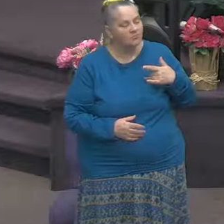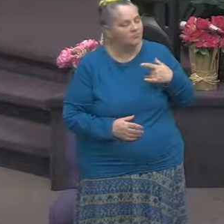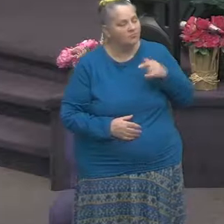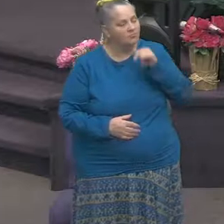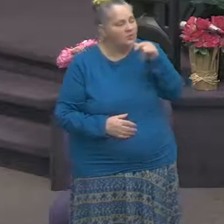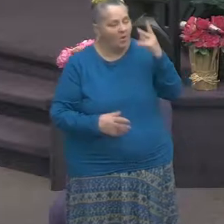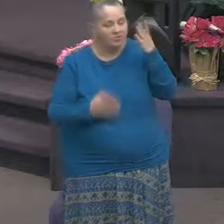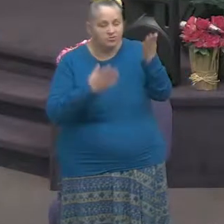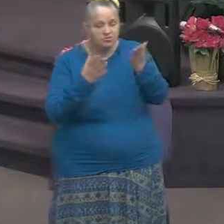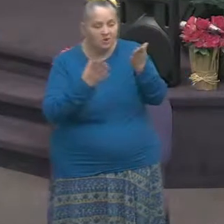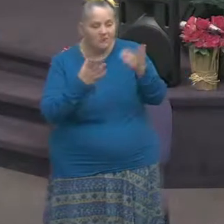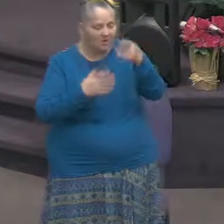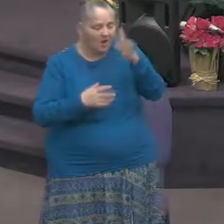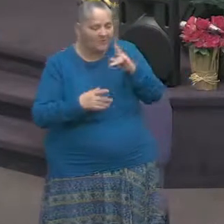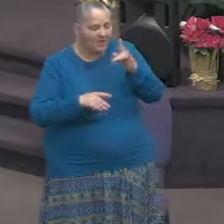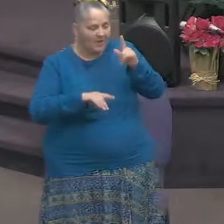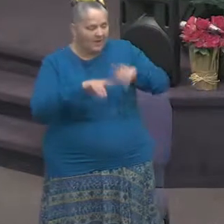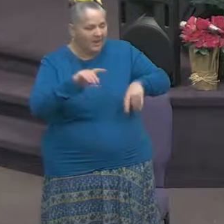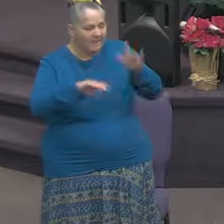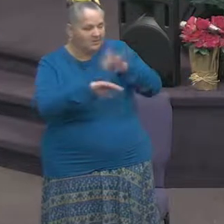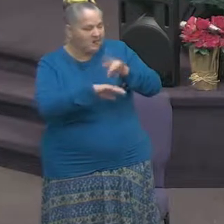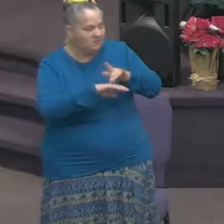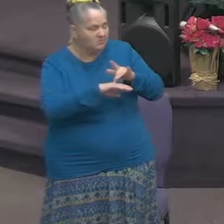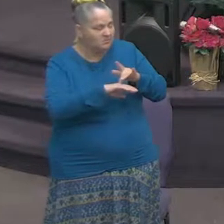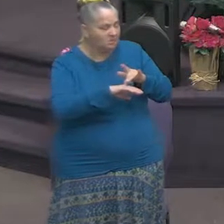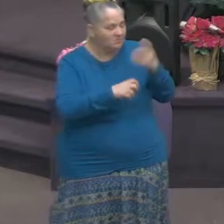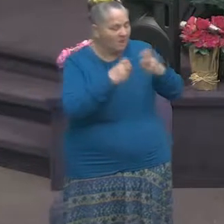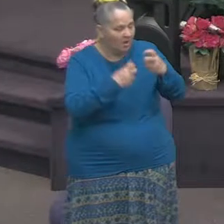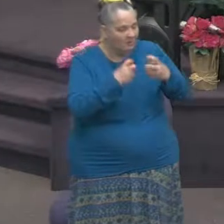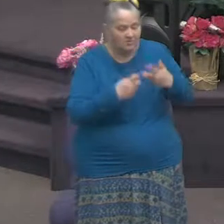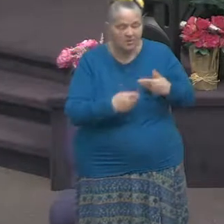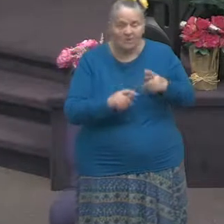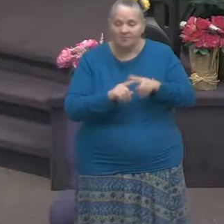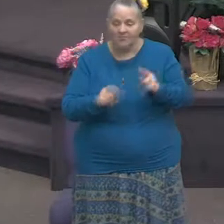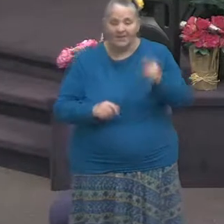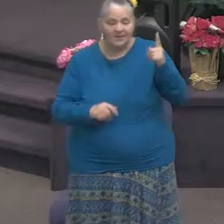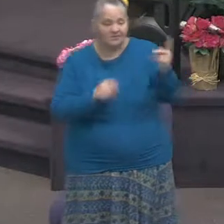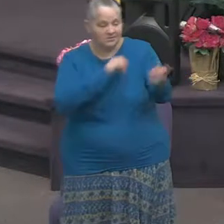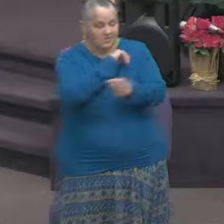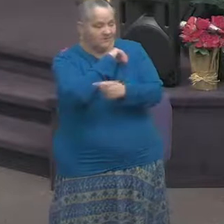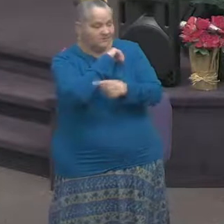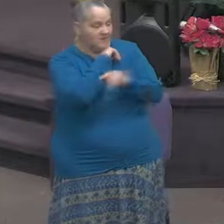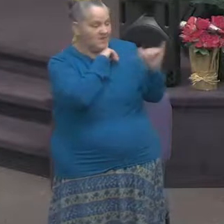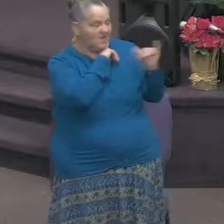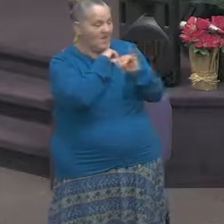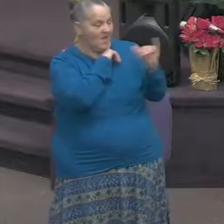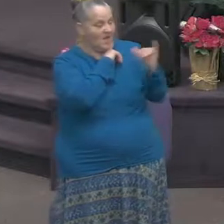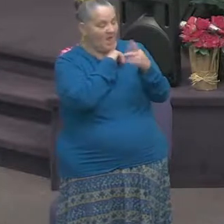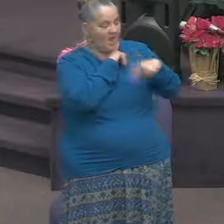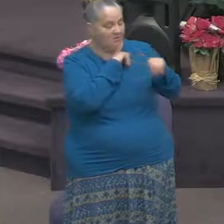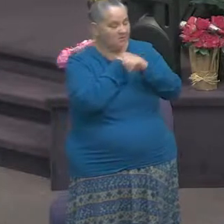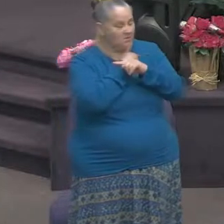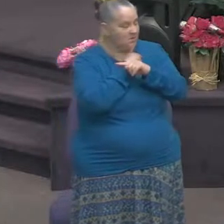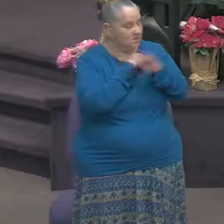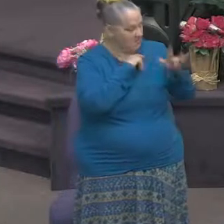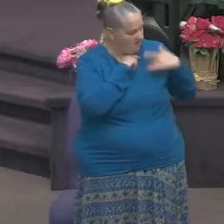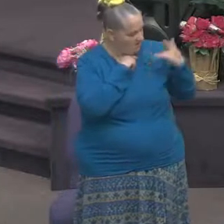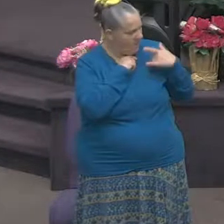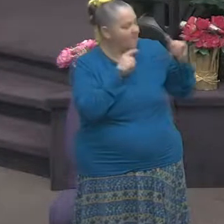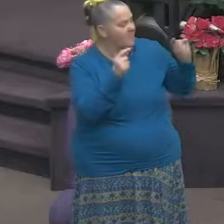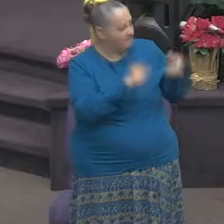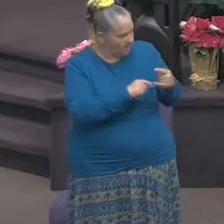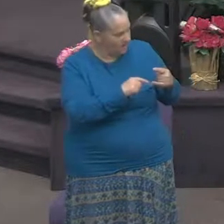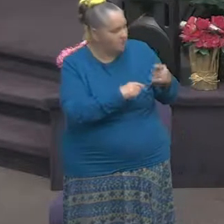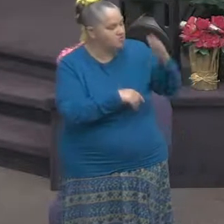serve a God who can't be touched by our infirmities and issues. But he was tempted in all counts. He's felt the pain we